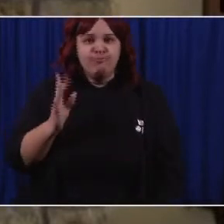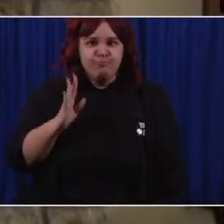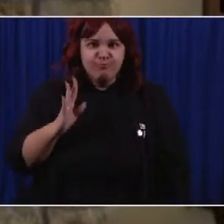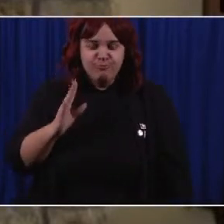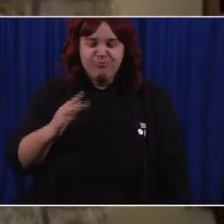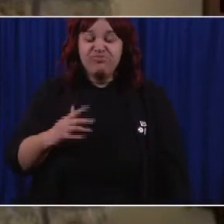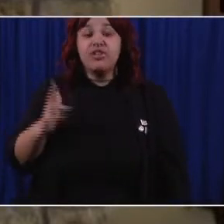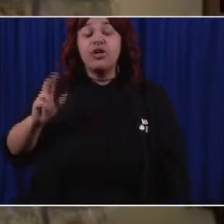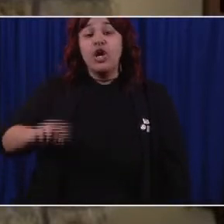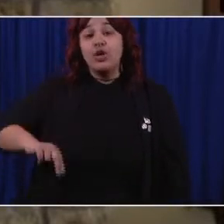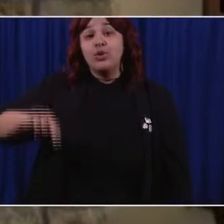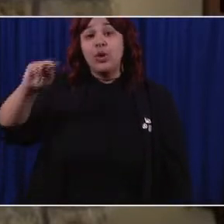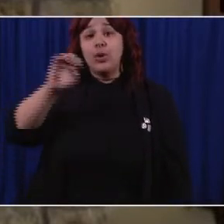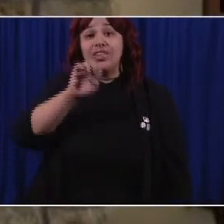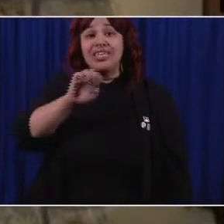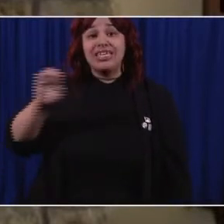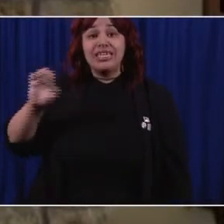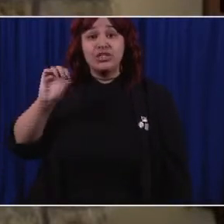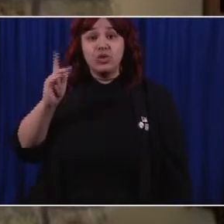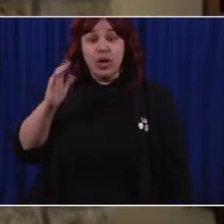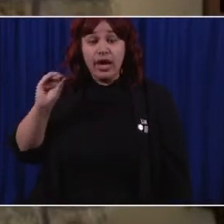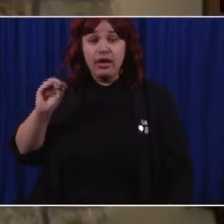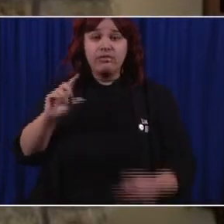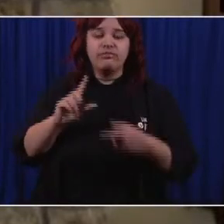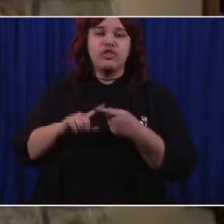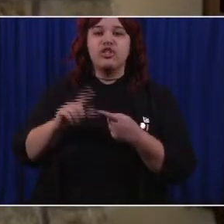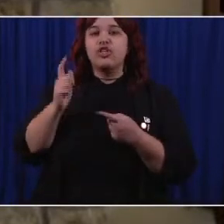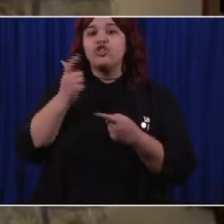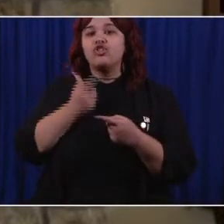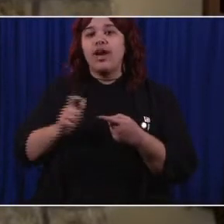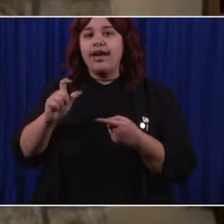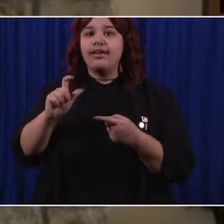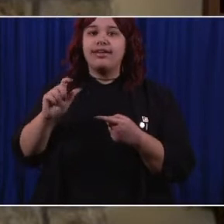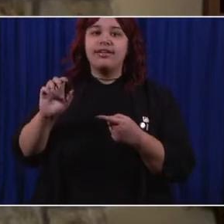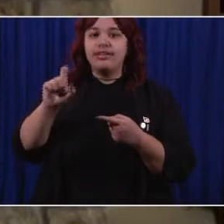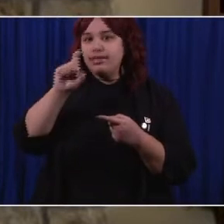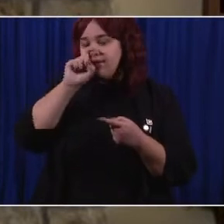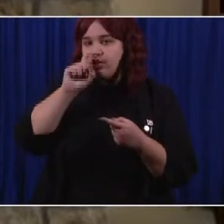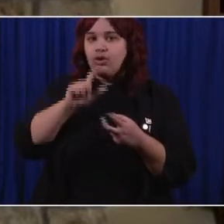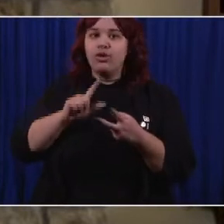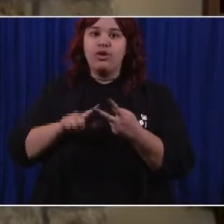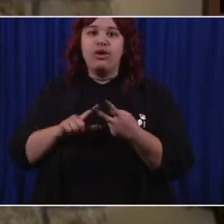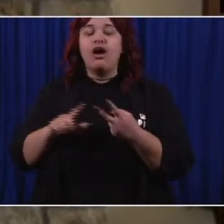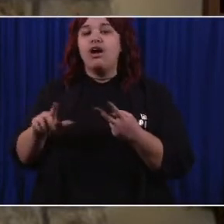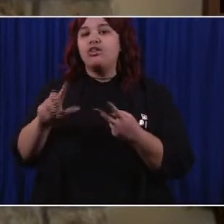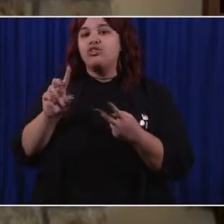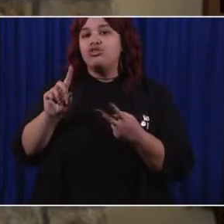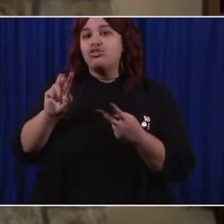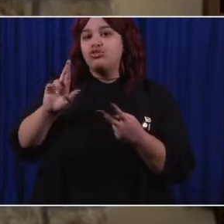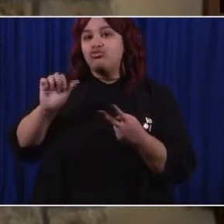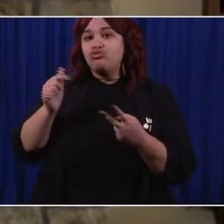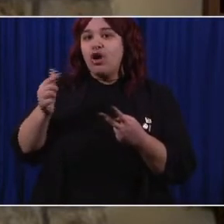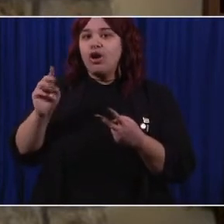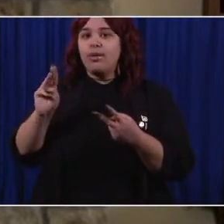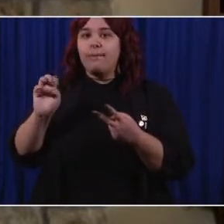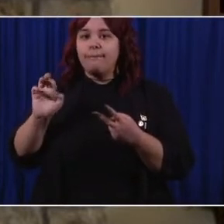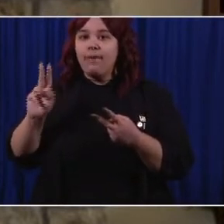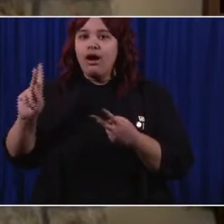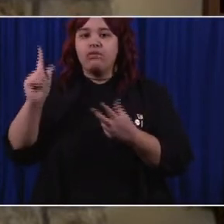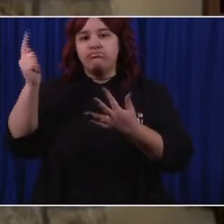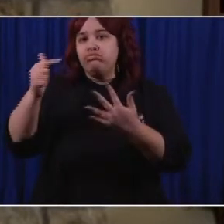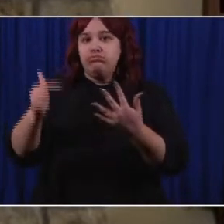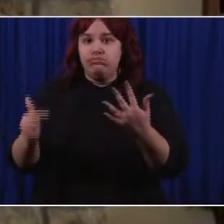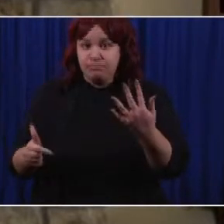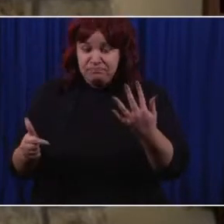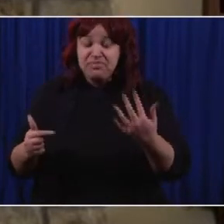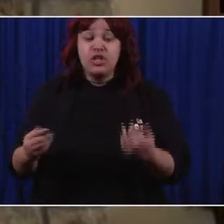it's going to be Giant Eagles, Mark's, Drug Mart, Acme that are going to be holding their own registration process. So if I want to get